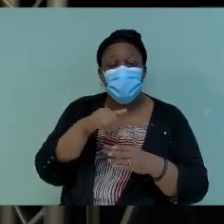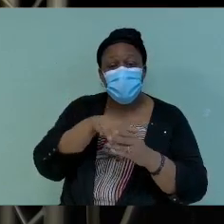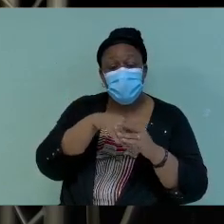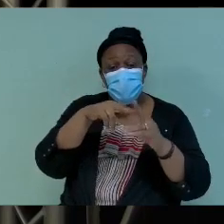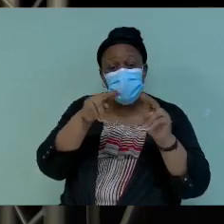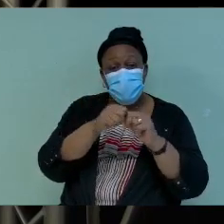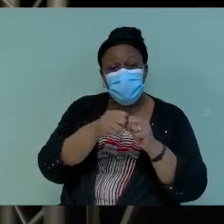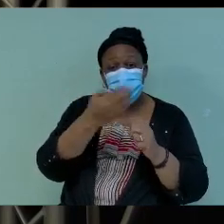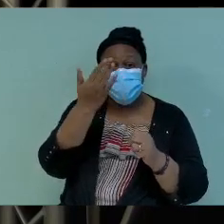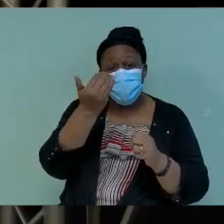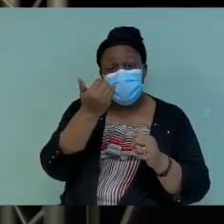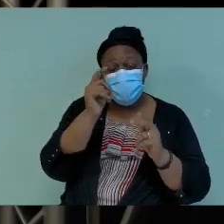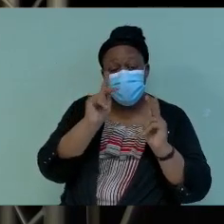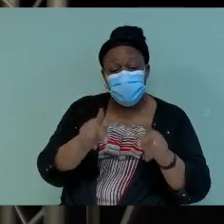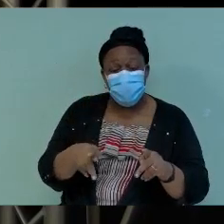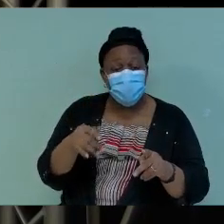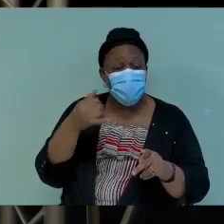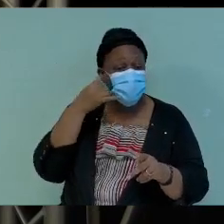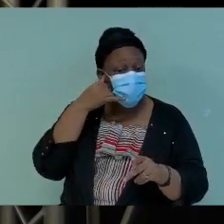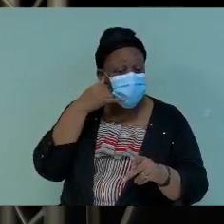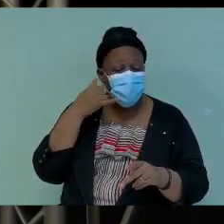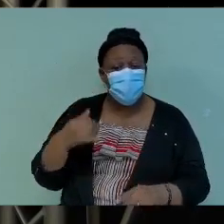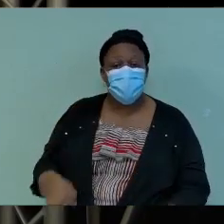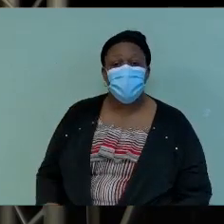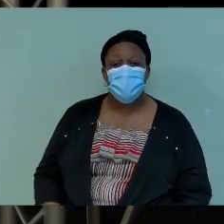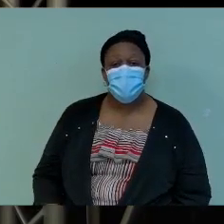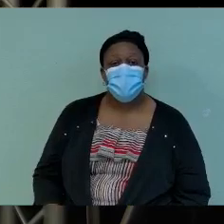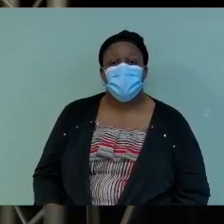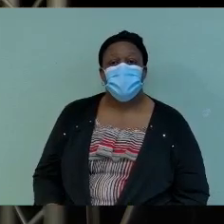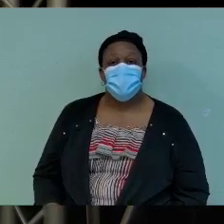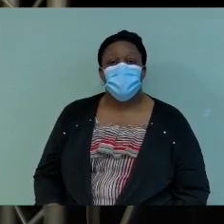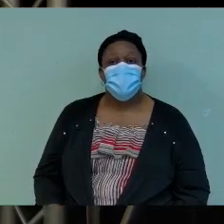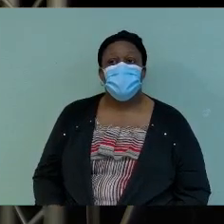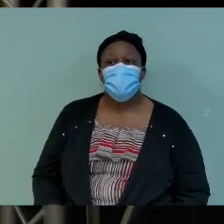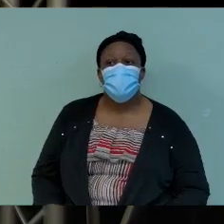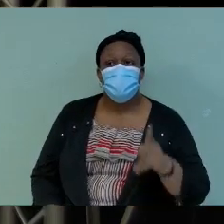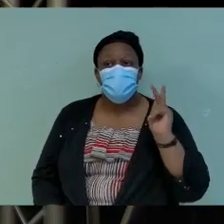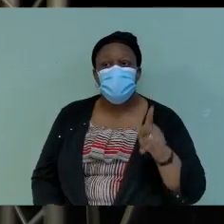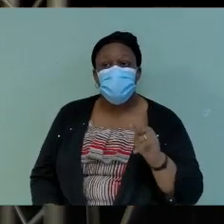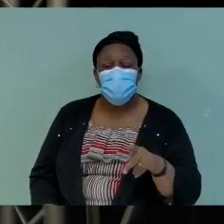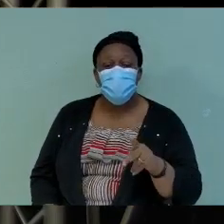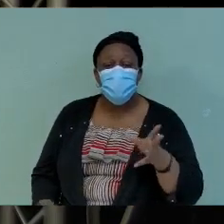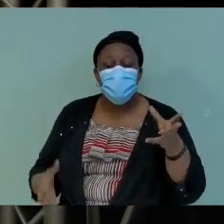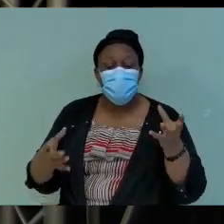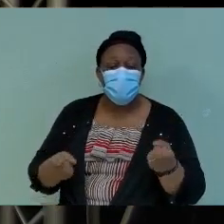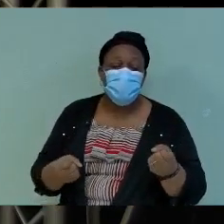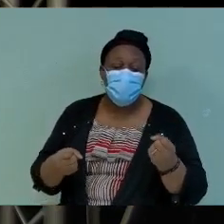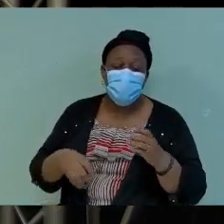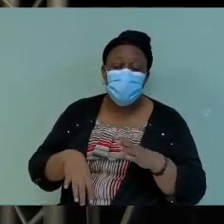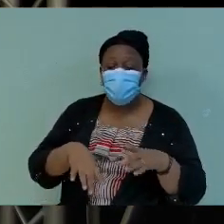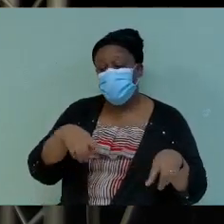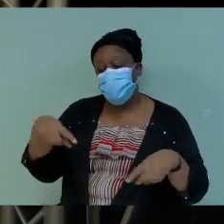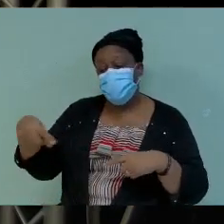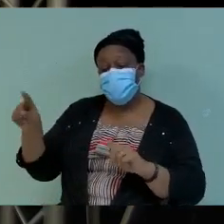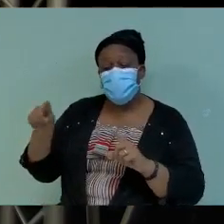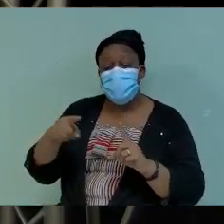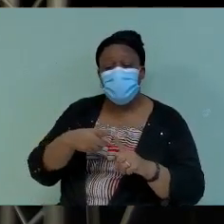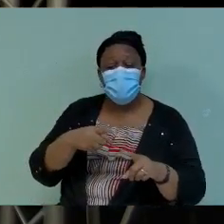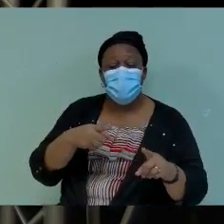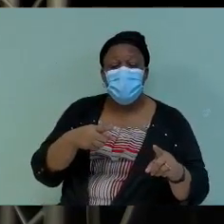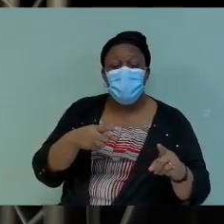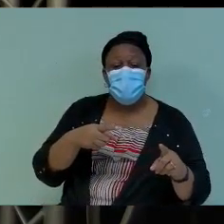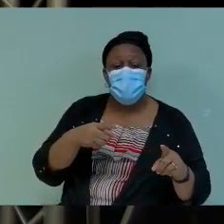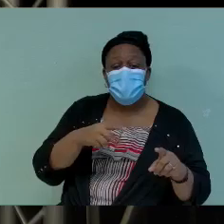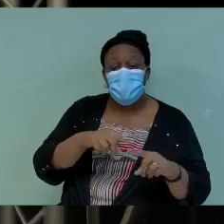15 calls with persons seeking assistance to move during the curfew hours and